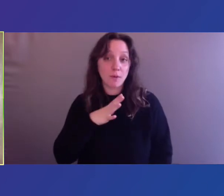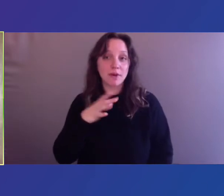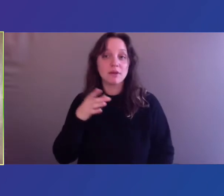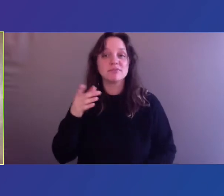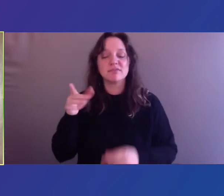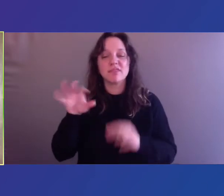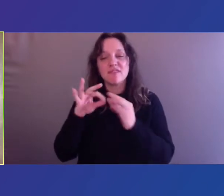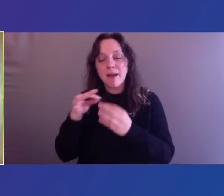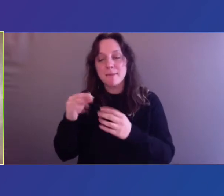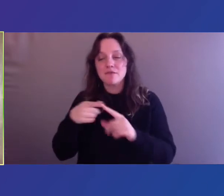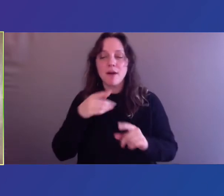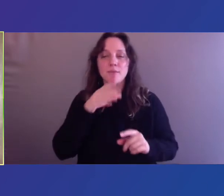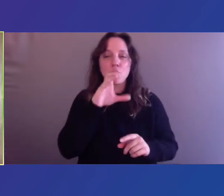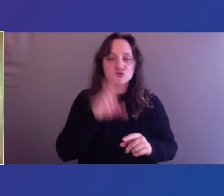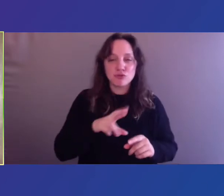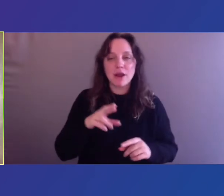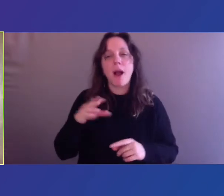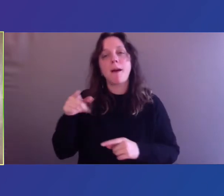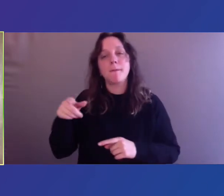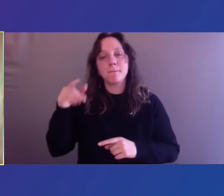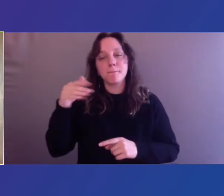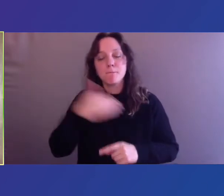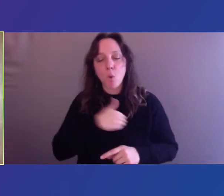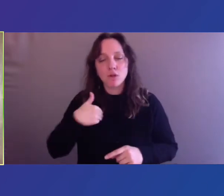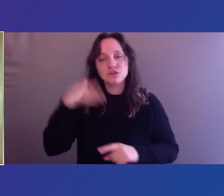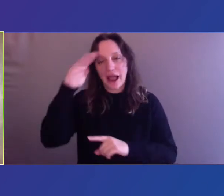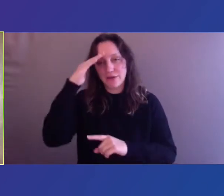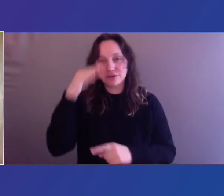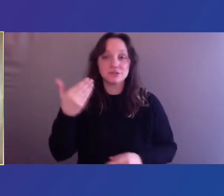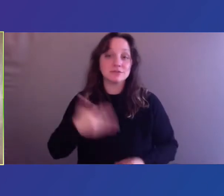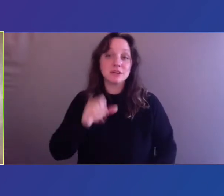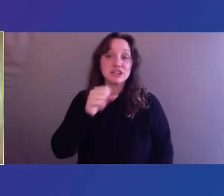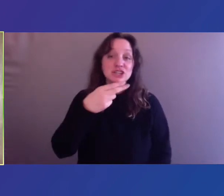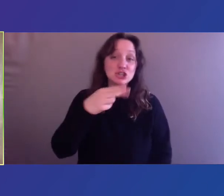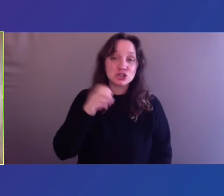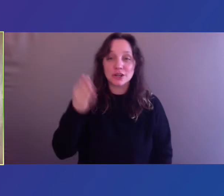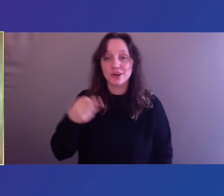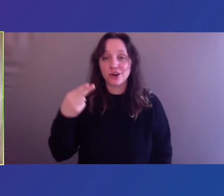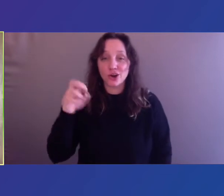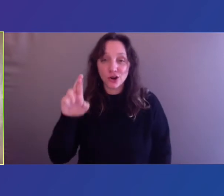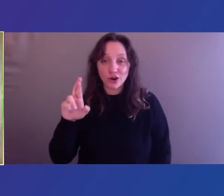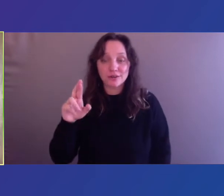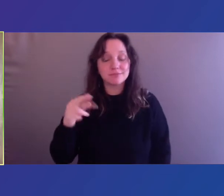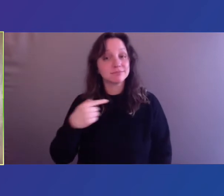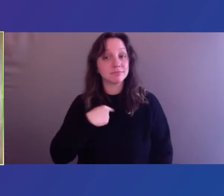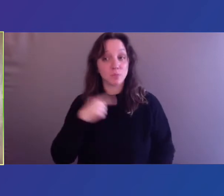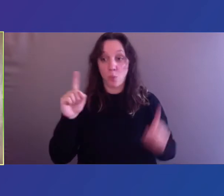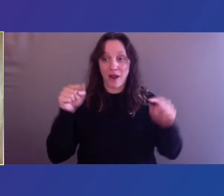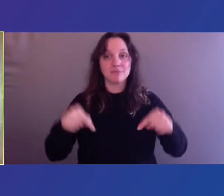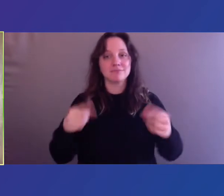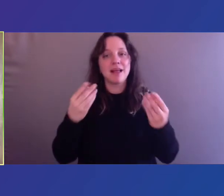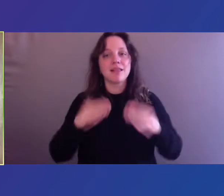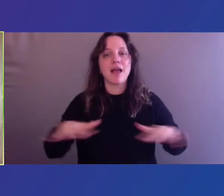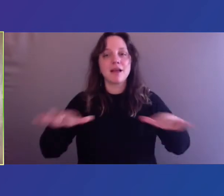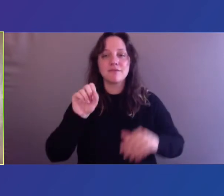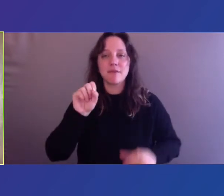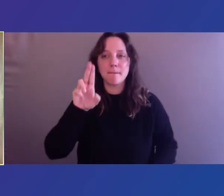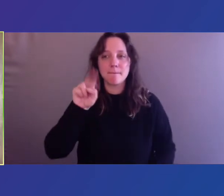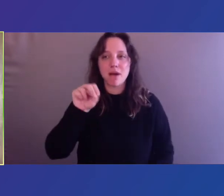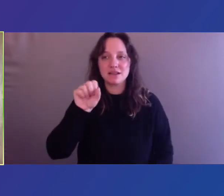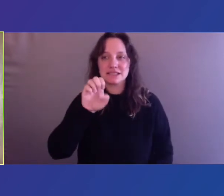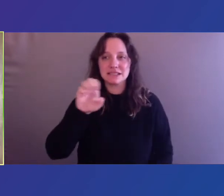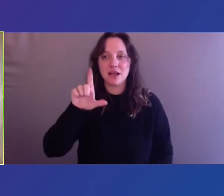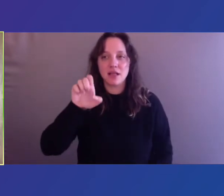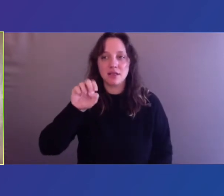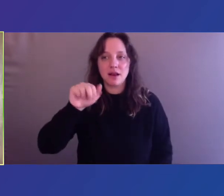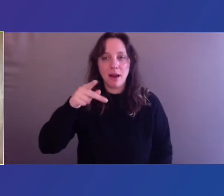Rican and Polish-Irish descent. My pronouns are she and her, and I'm coming to you from the land of the Munsee Lenape